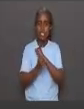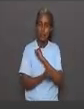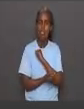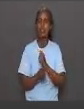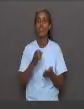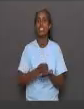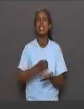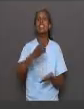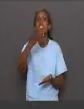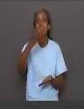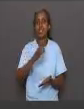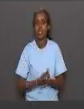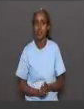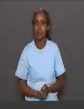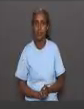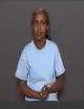of the cylinder.